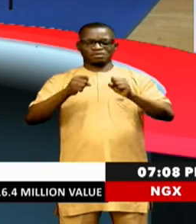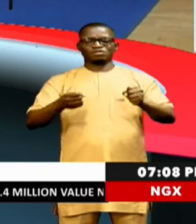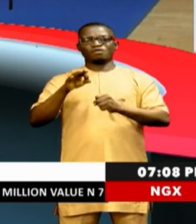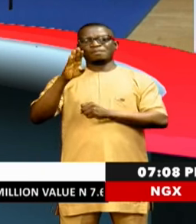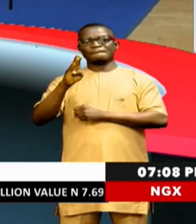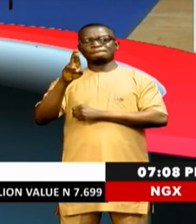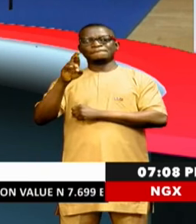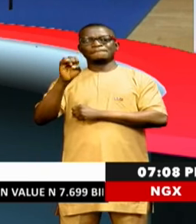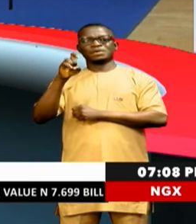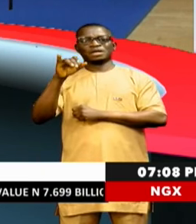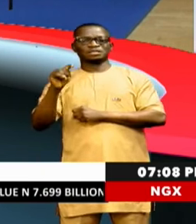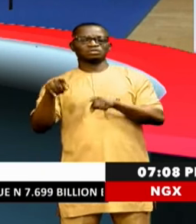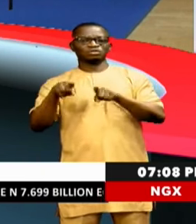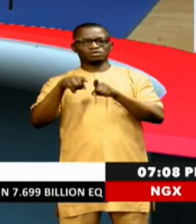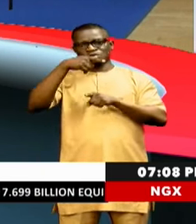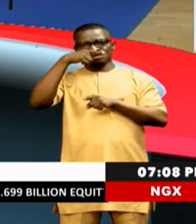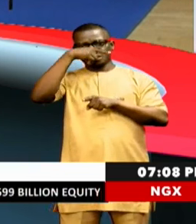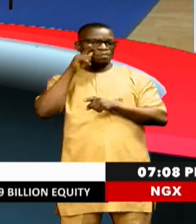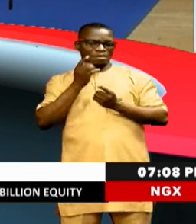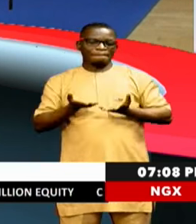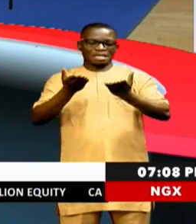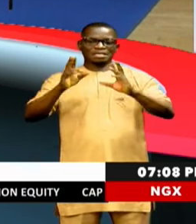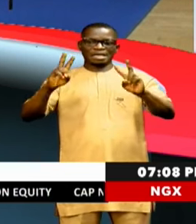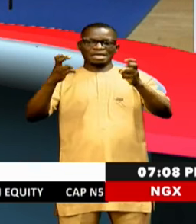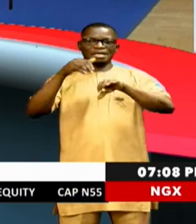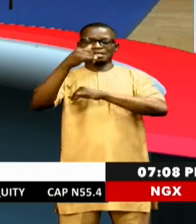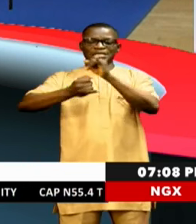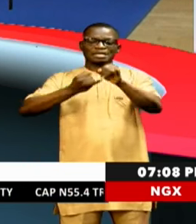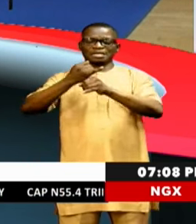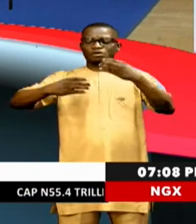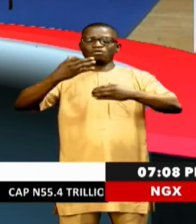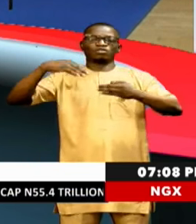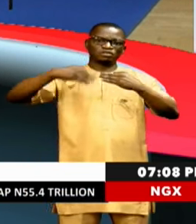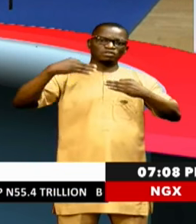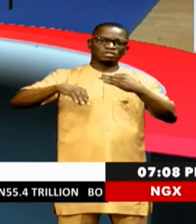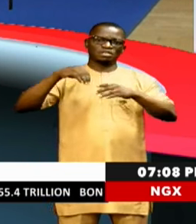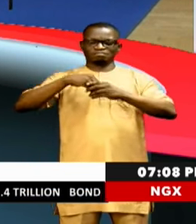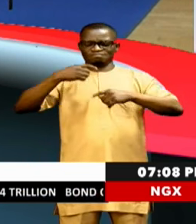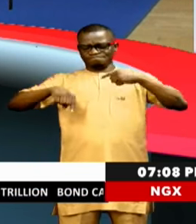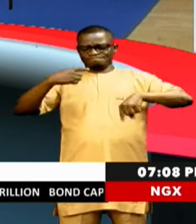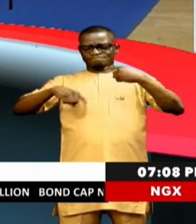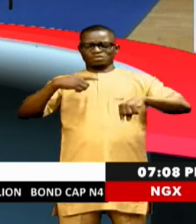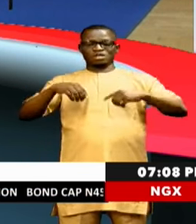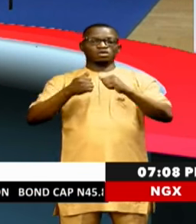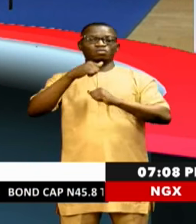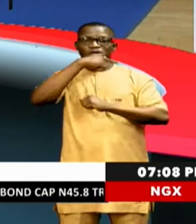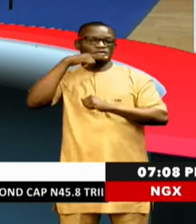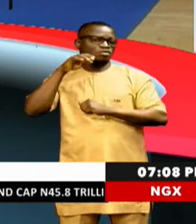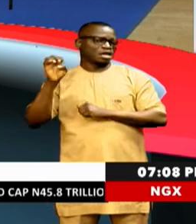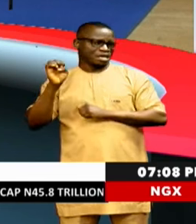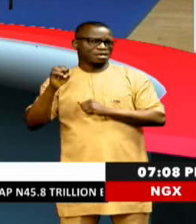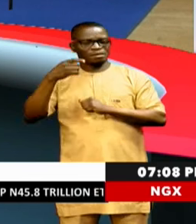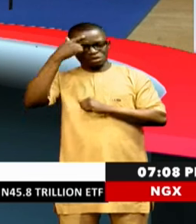other news, Gabon presented a case at the International Court of Justice in a dispute with Equatorial Guinea